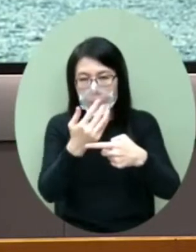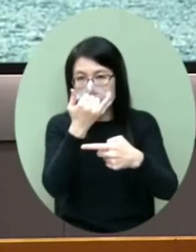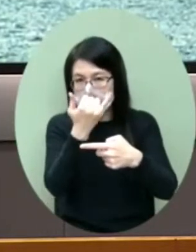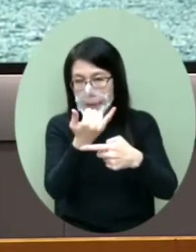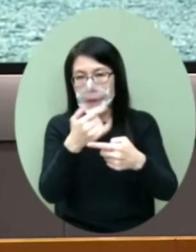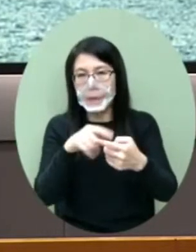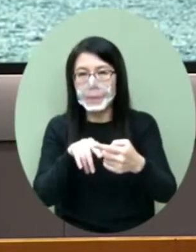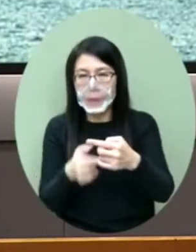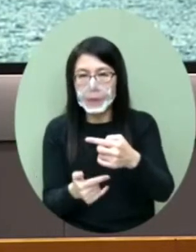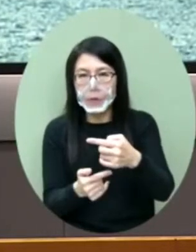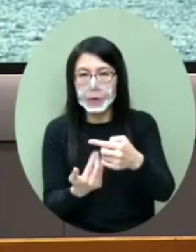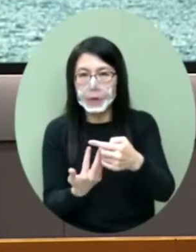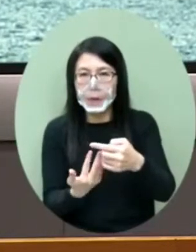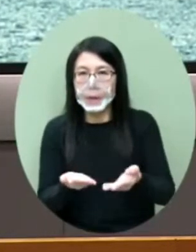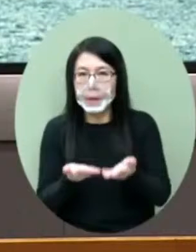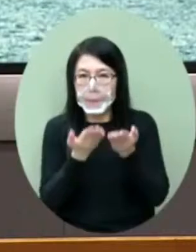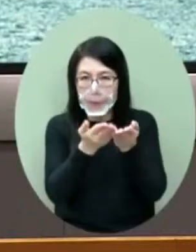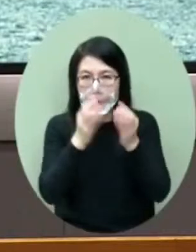Well, the